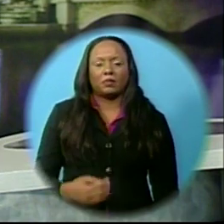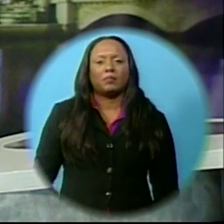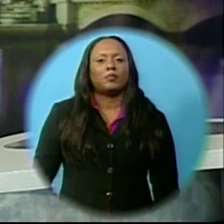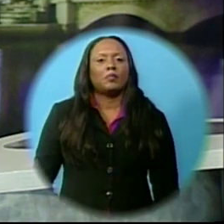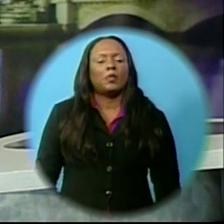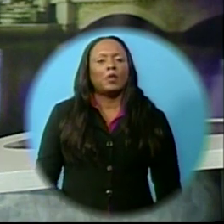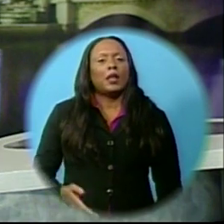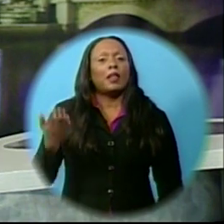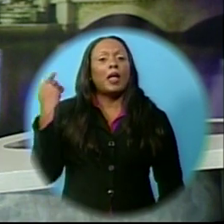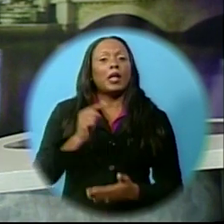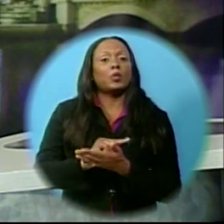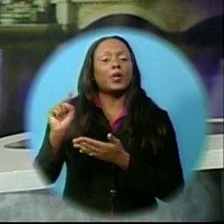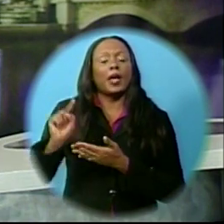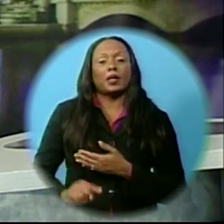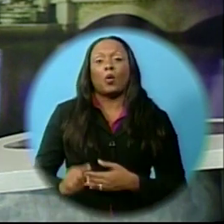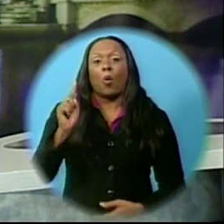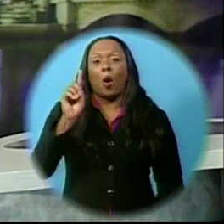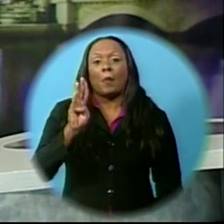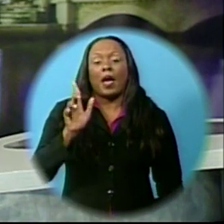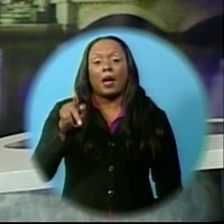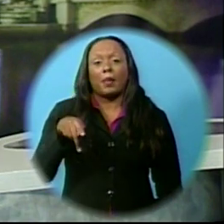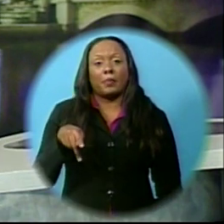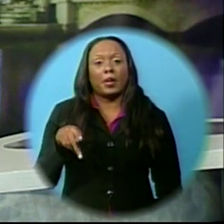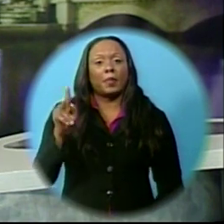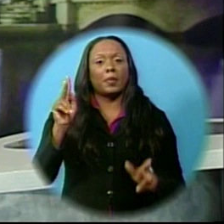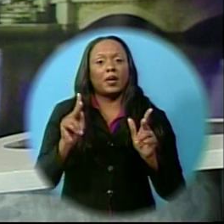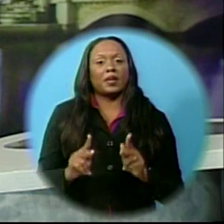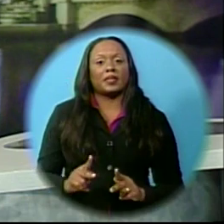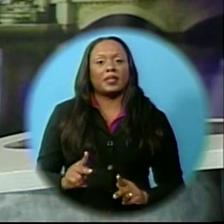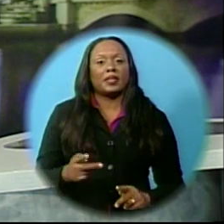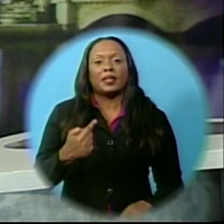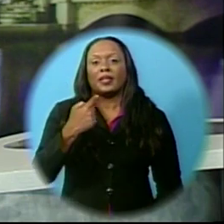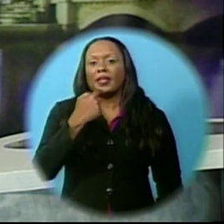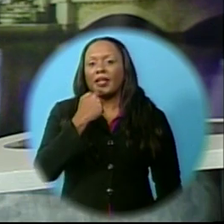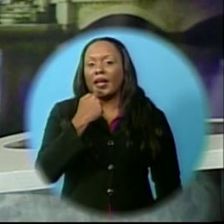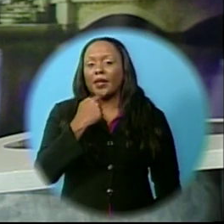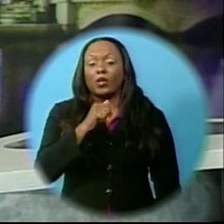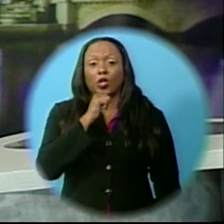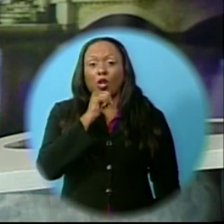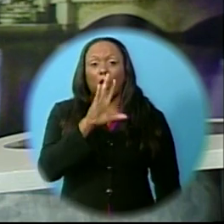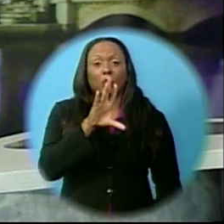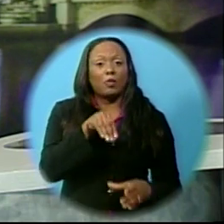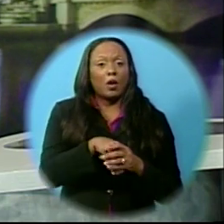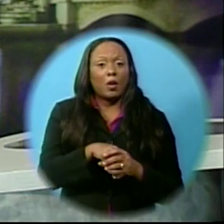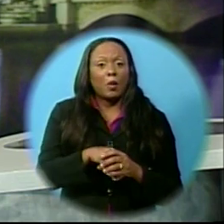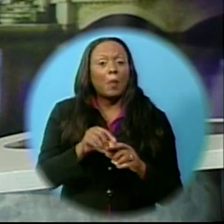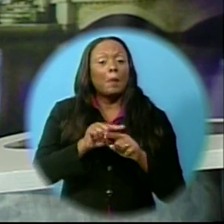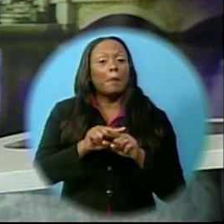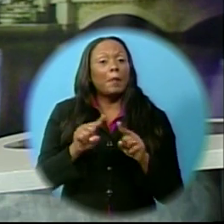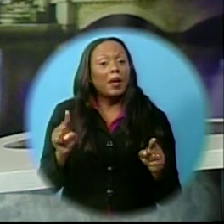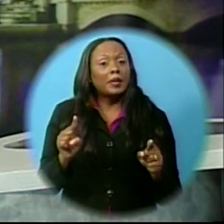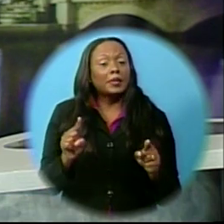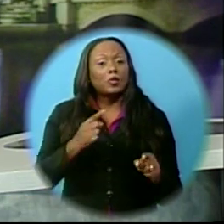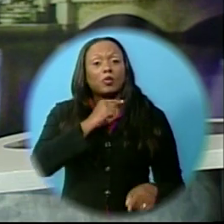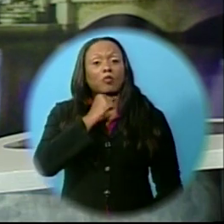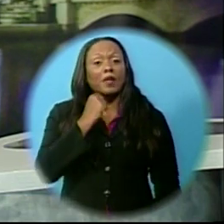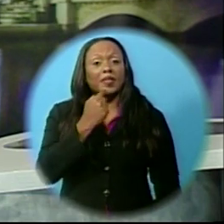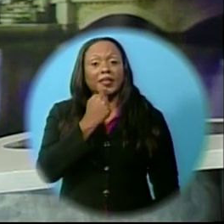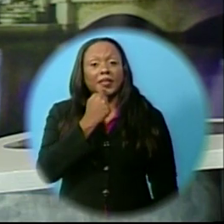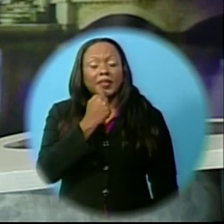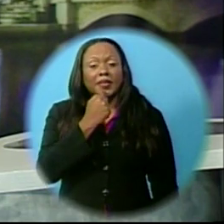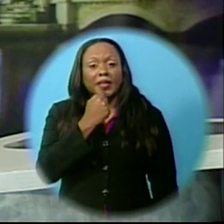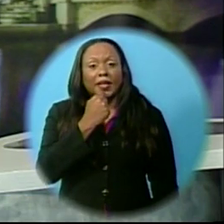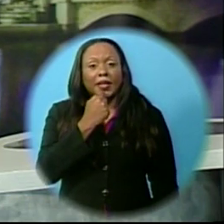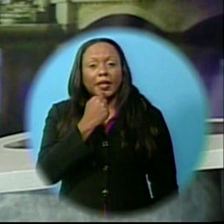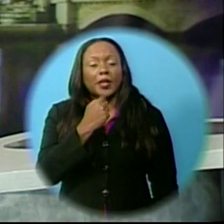prominent opposition member, St. James Central MP Kerry Simmons, announced on a call-in program that he would not take part. However,